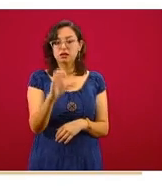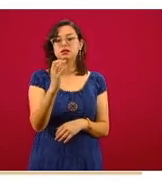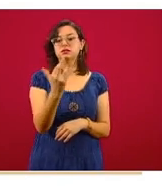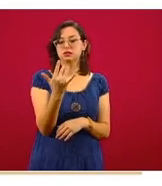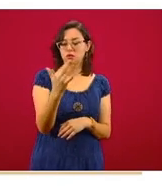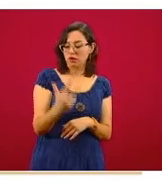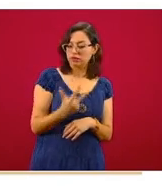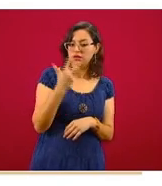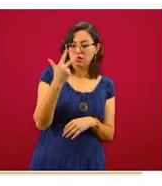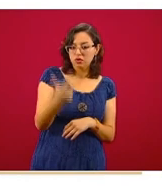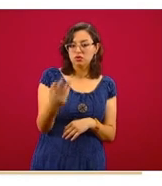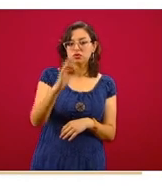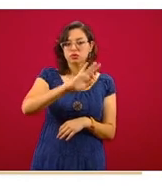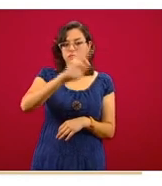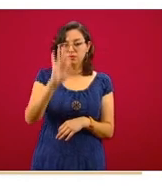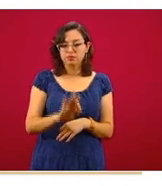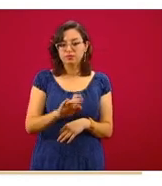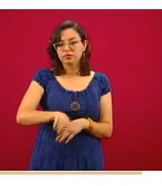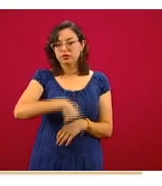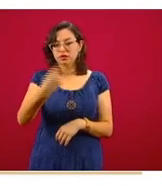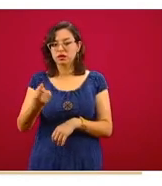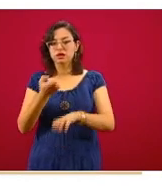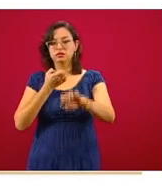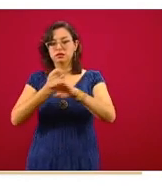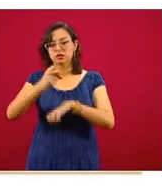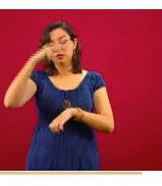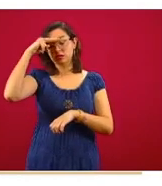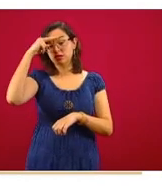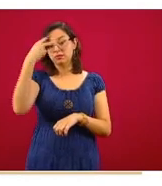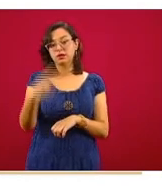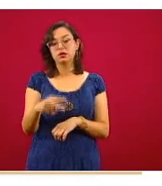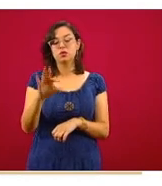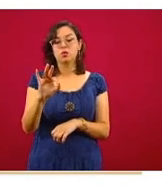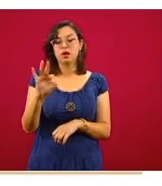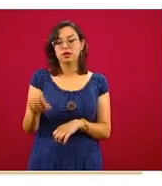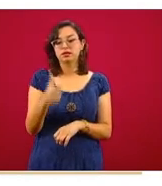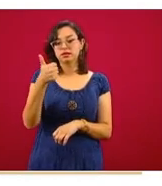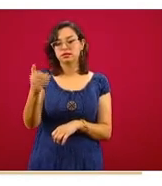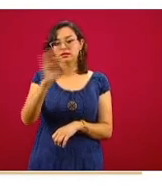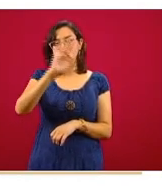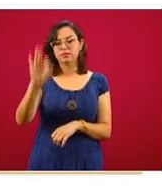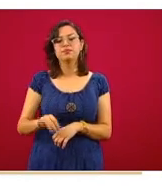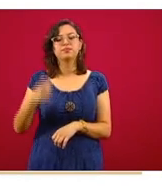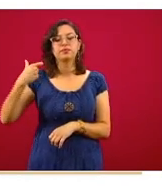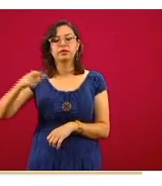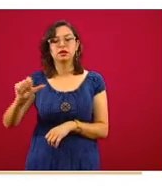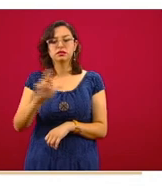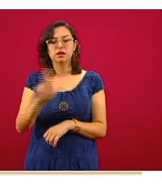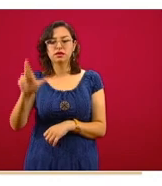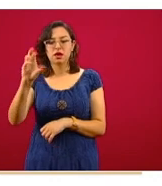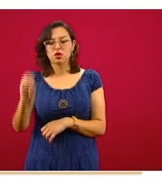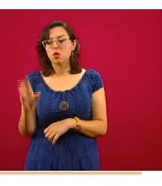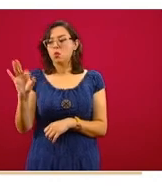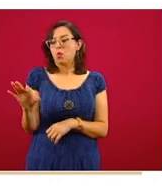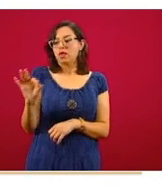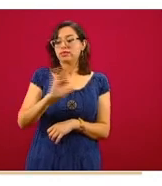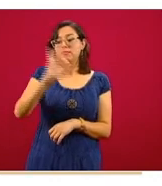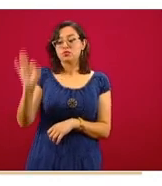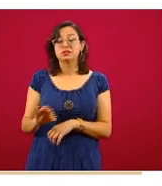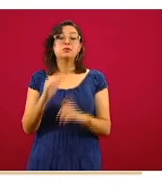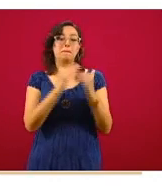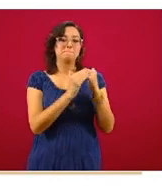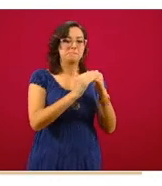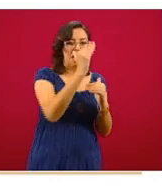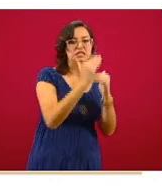68% occupancy. Baja California is at a 58% occupancy, and the state